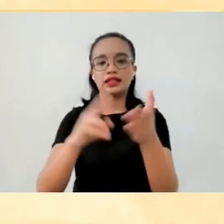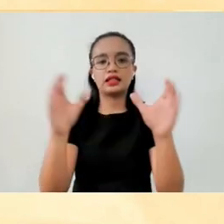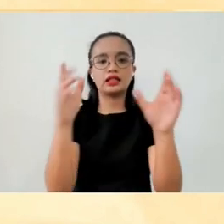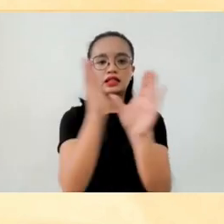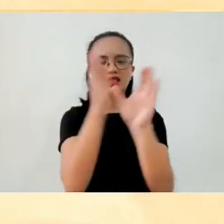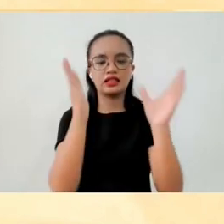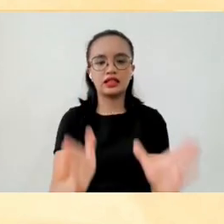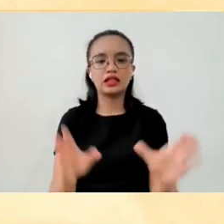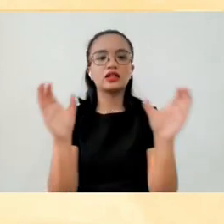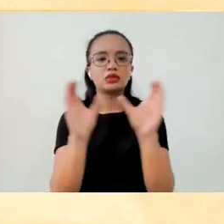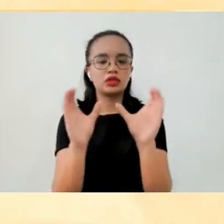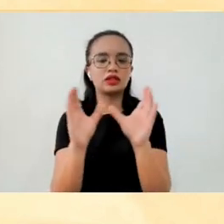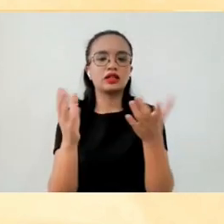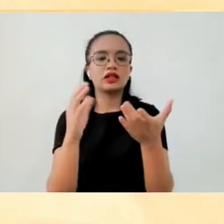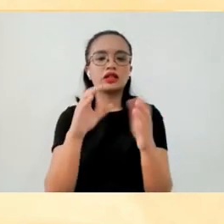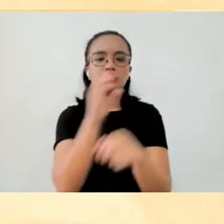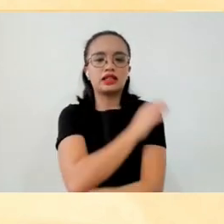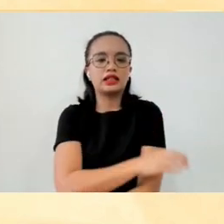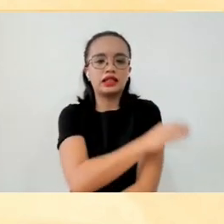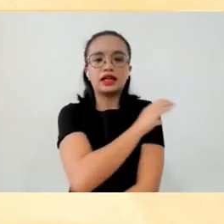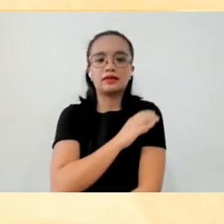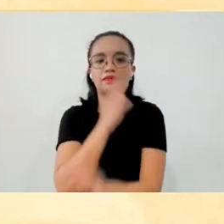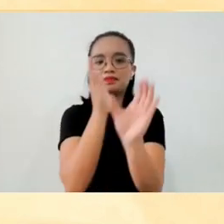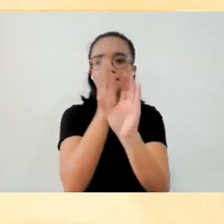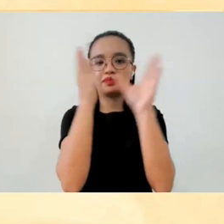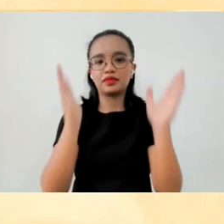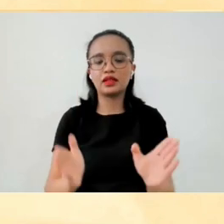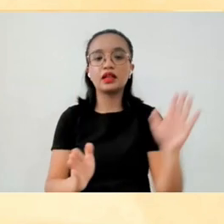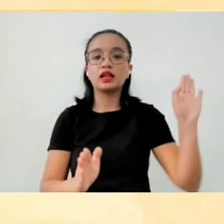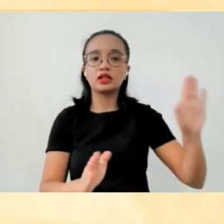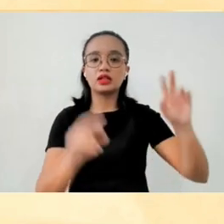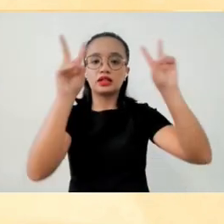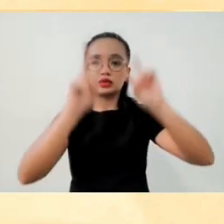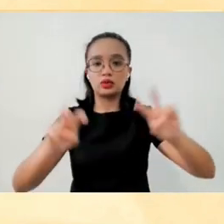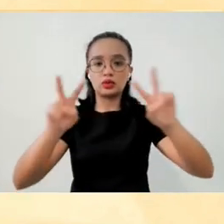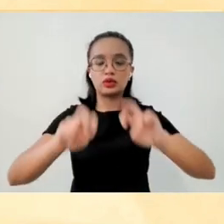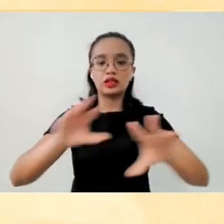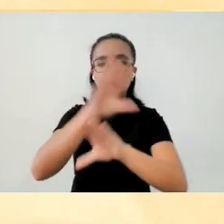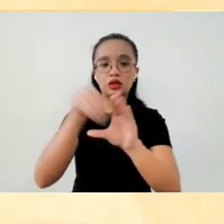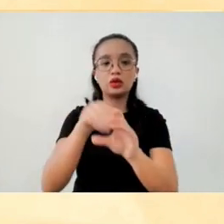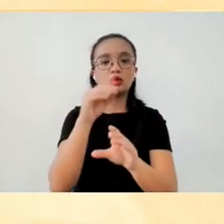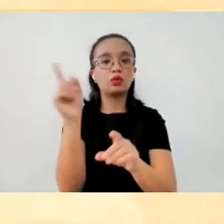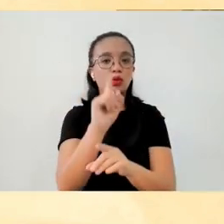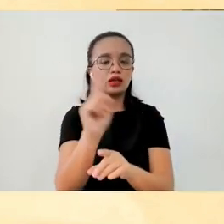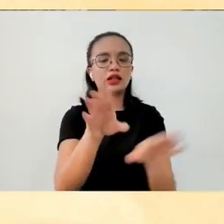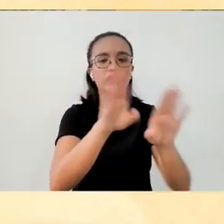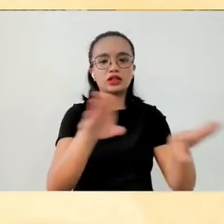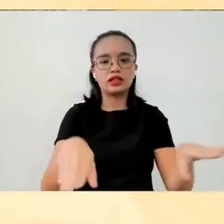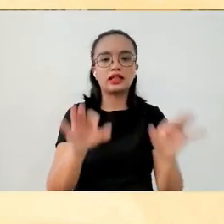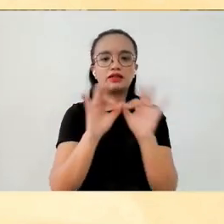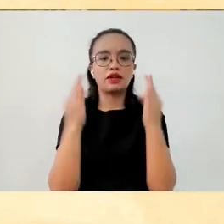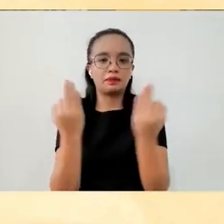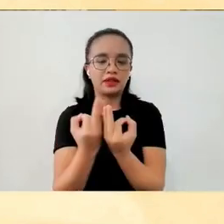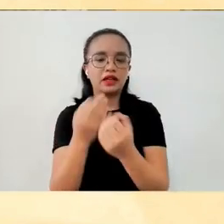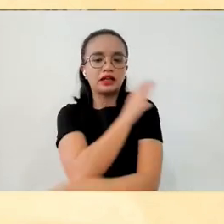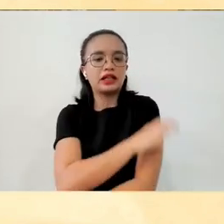certified assessment and clinical psychologist. Her research interests include children and family and clinical psychology